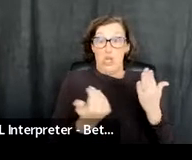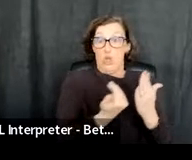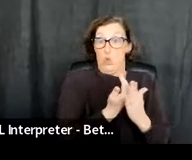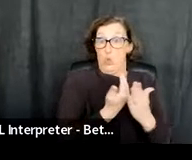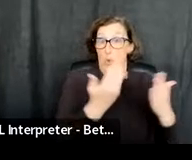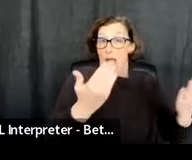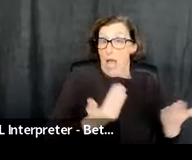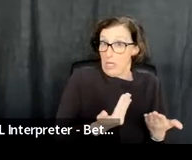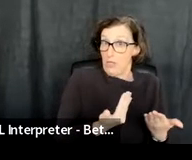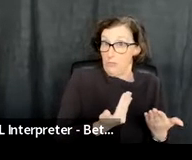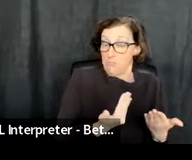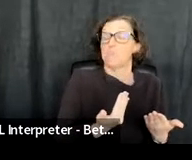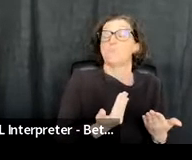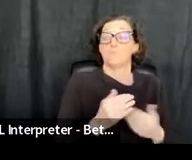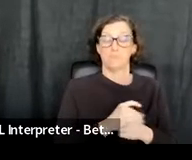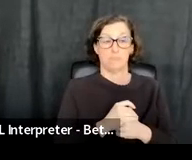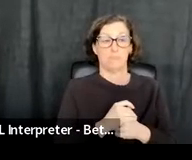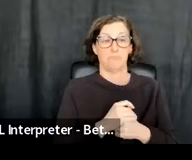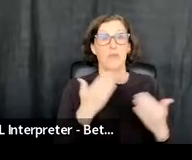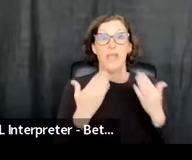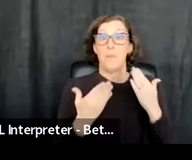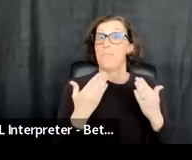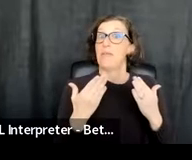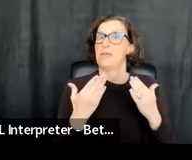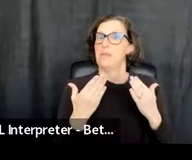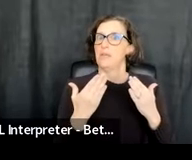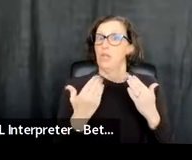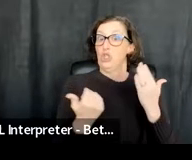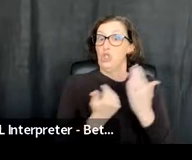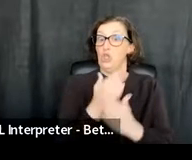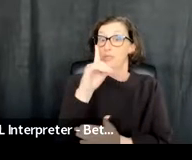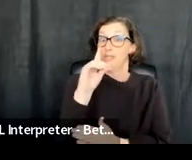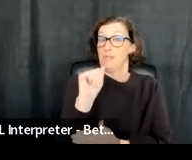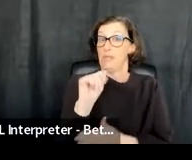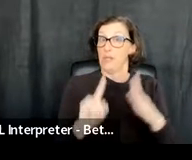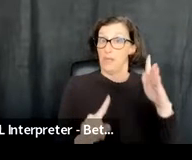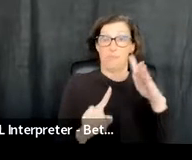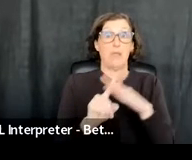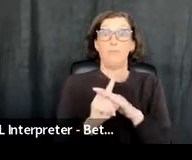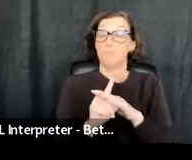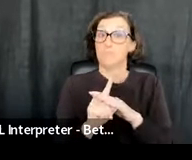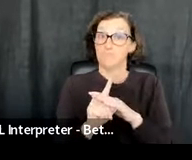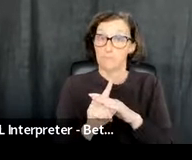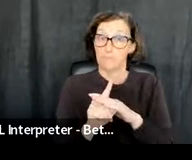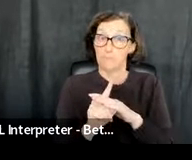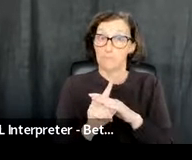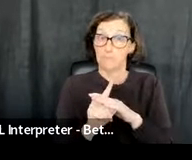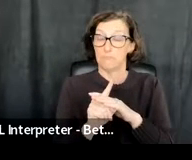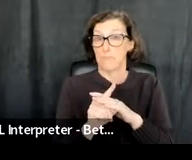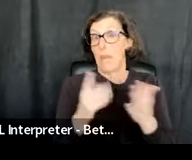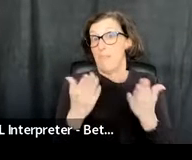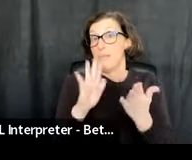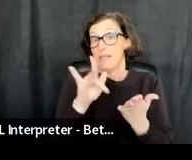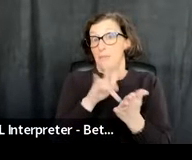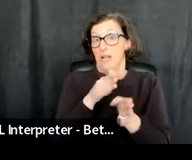Harris outlined. It could be the onset of a disability in the middle of a career, like